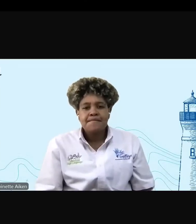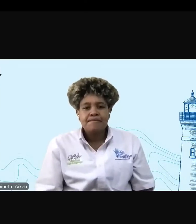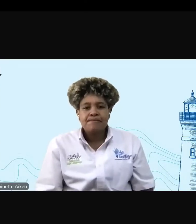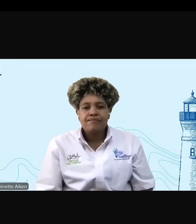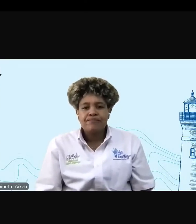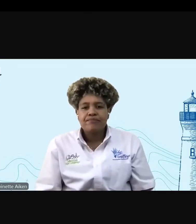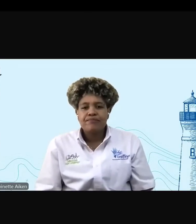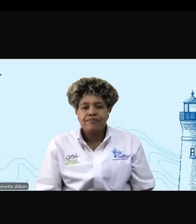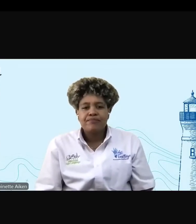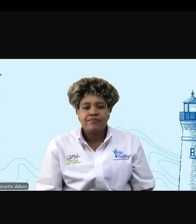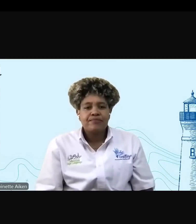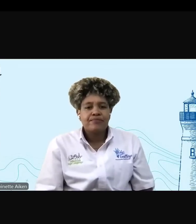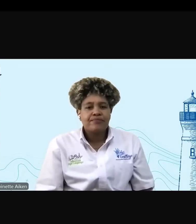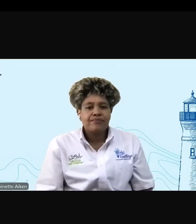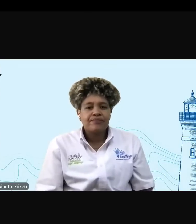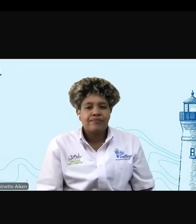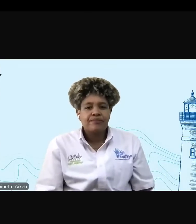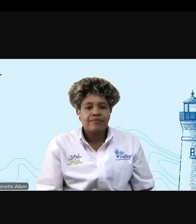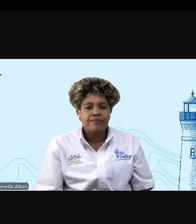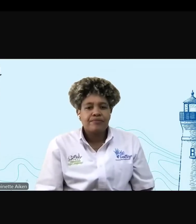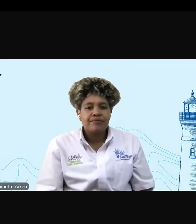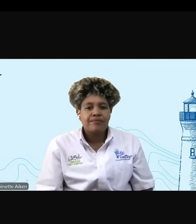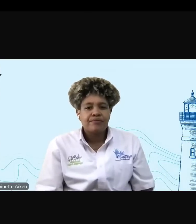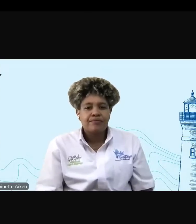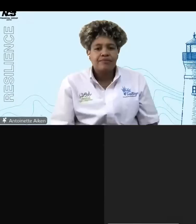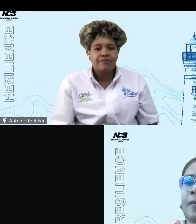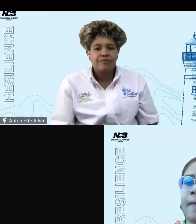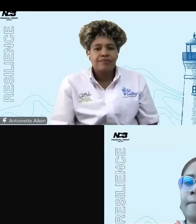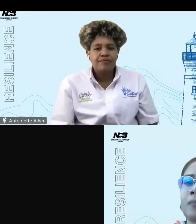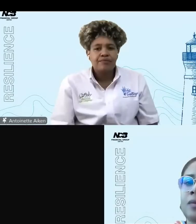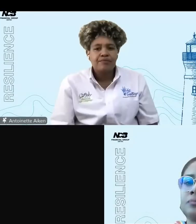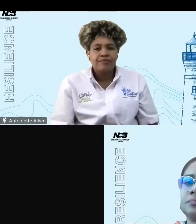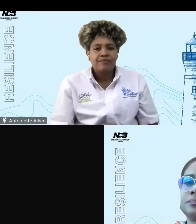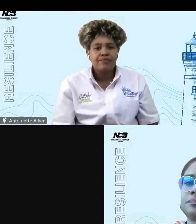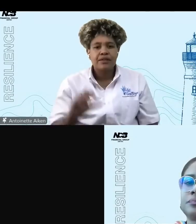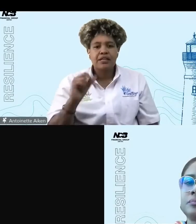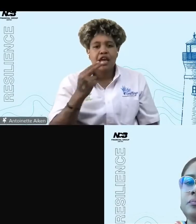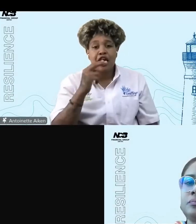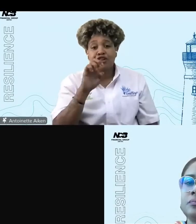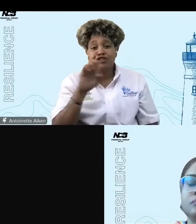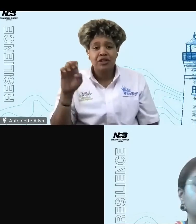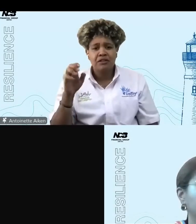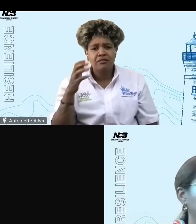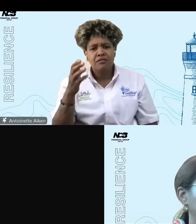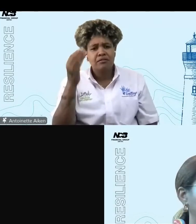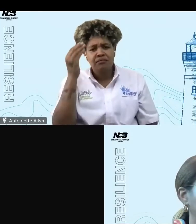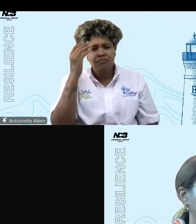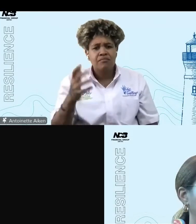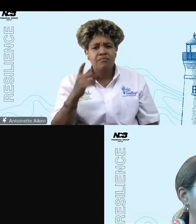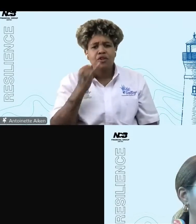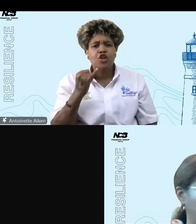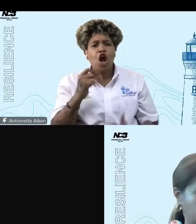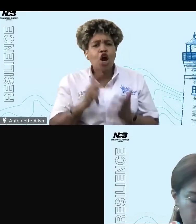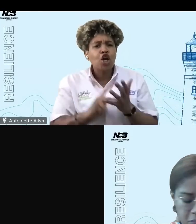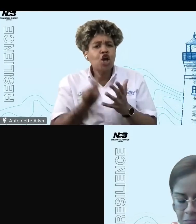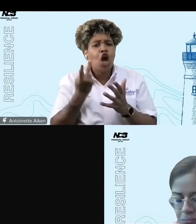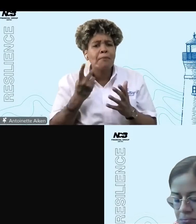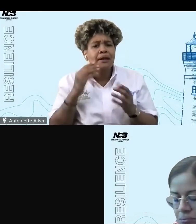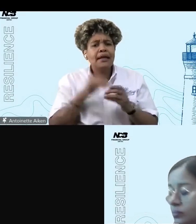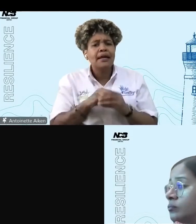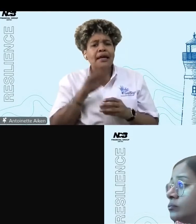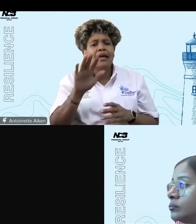I'm going to read the question. Sherry, here goes. There's been a near doubling in